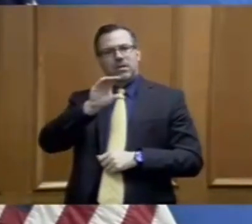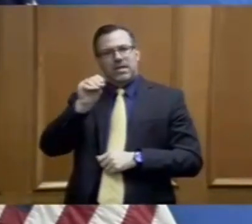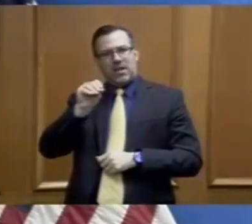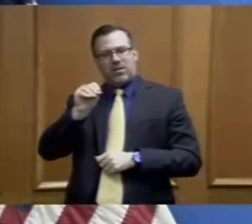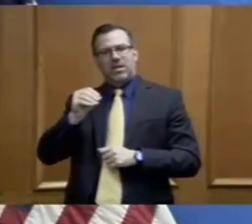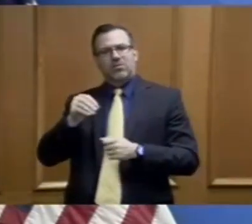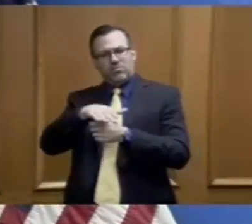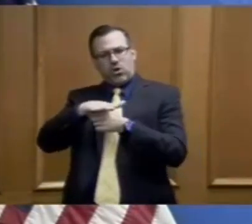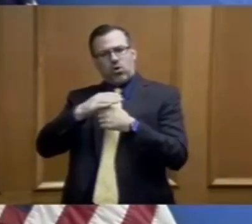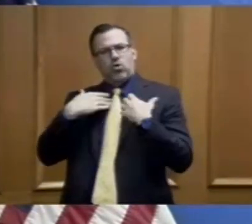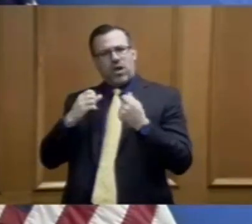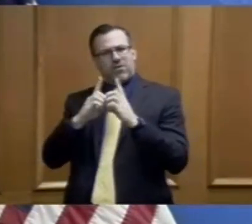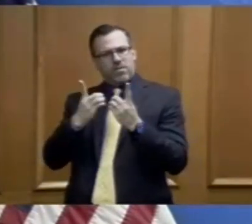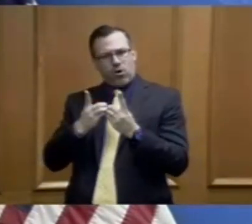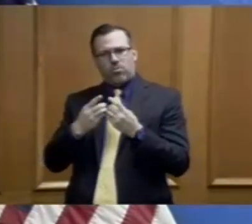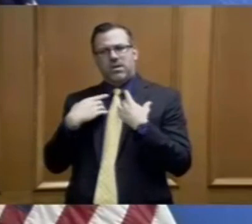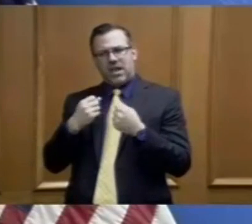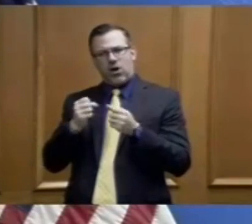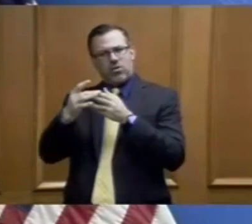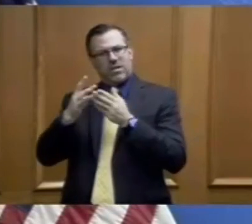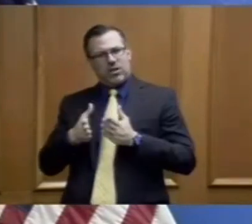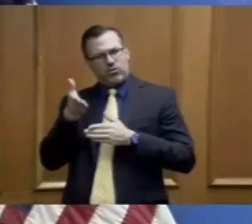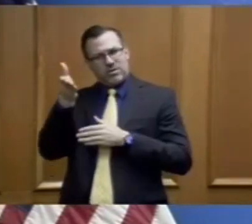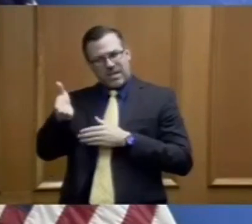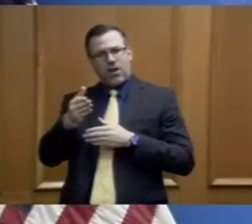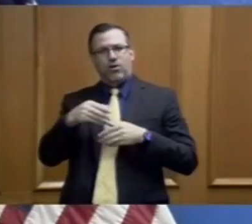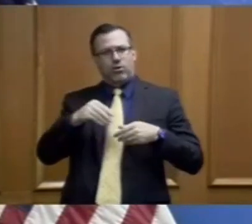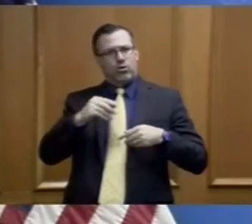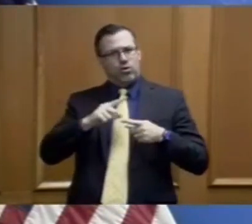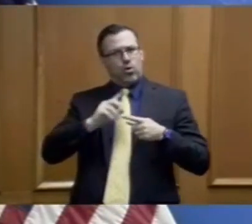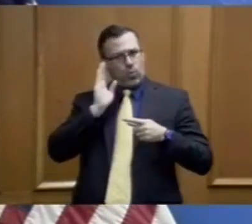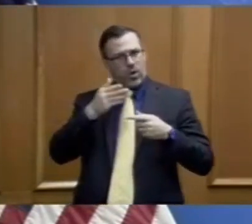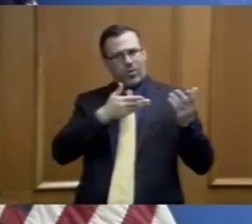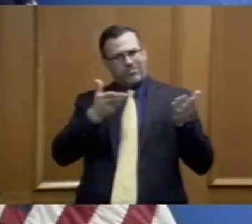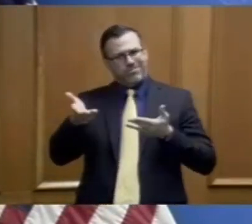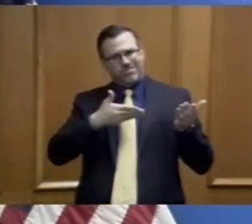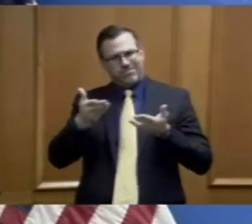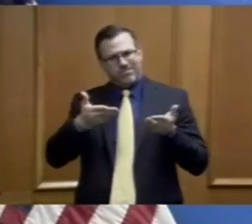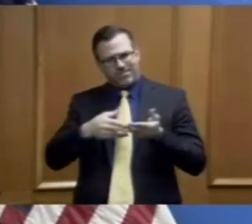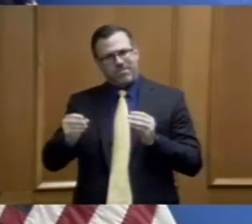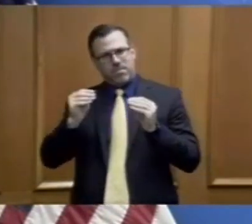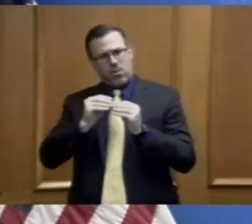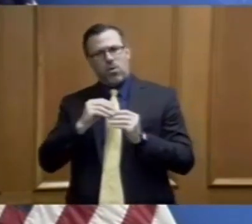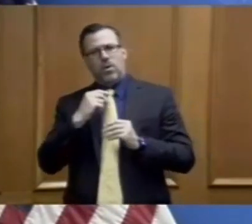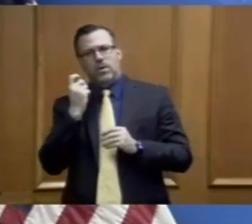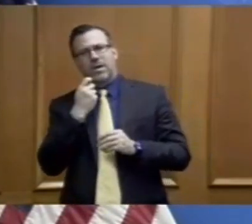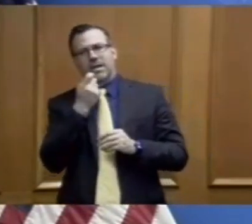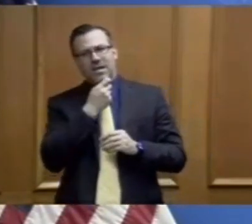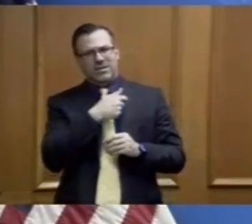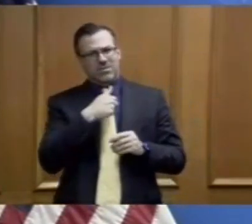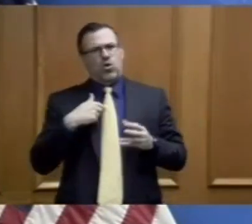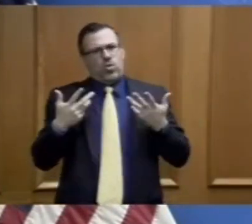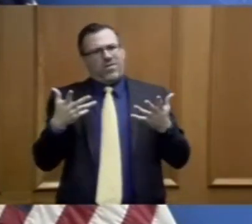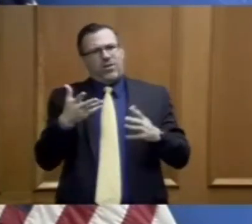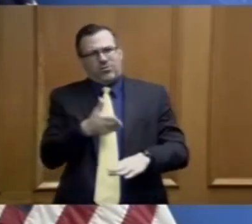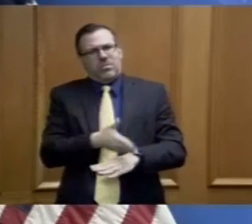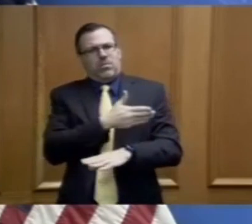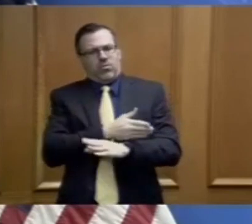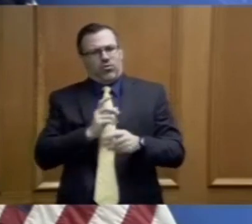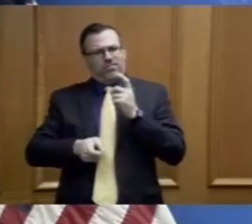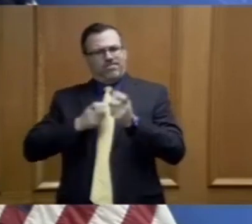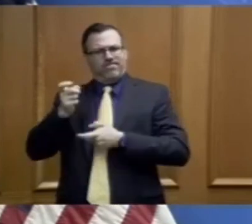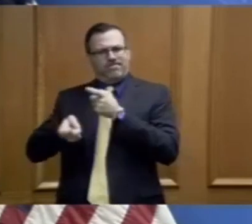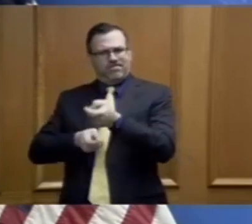there to help facilitate testing supplies that they may need there. So I think we're making big strides in Hamilton County and